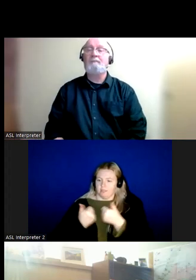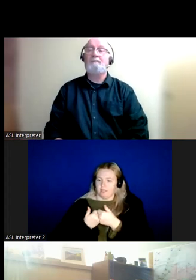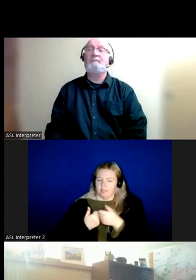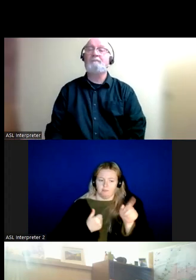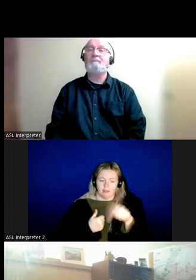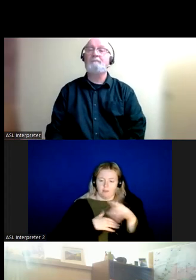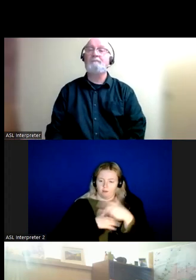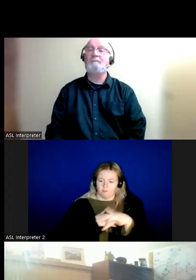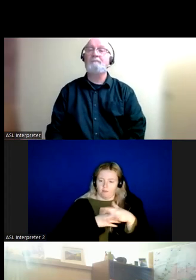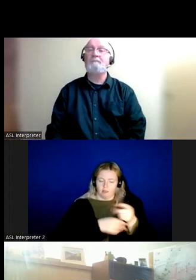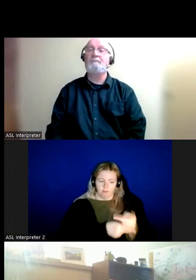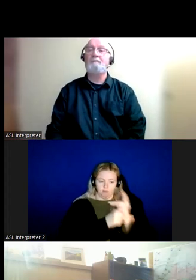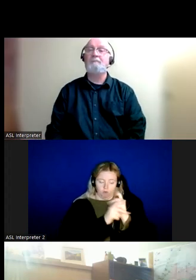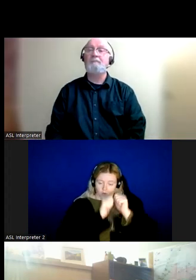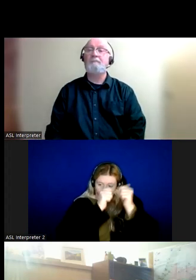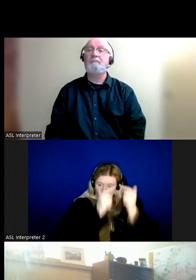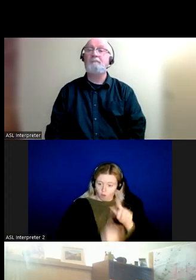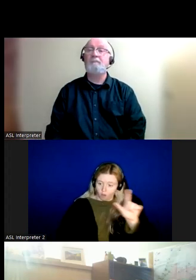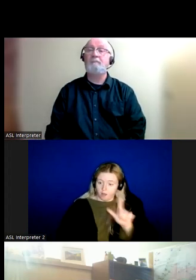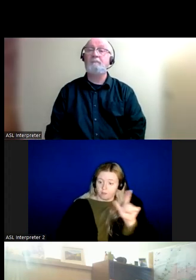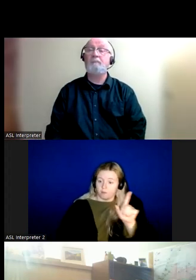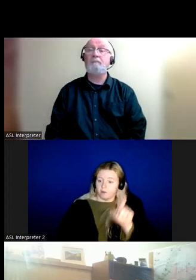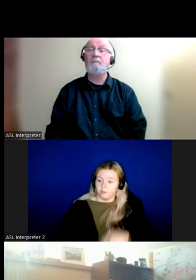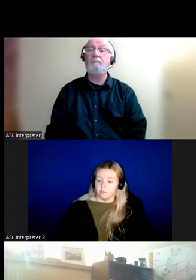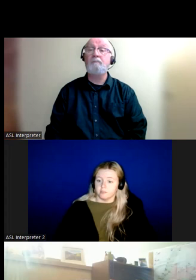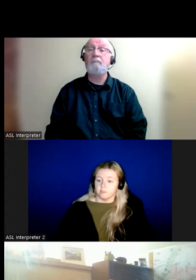for checkout in all libraries?